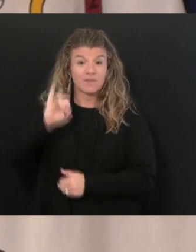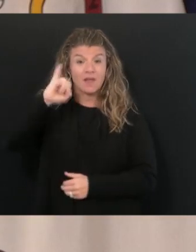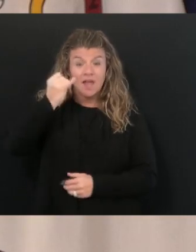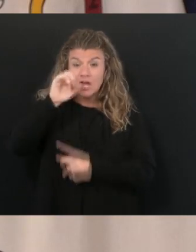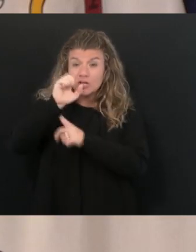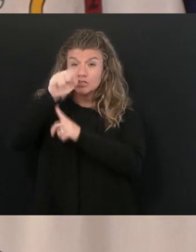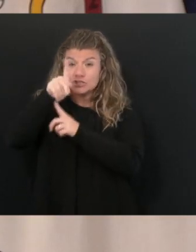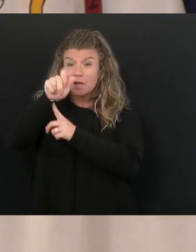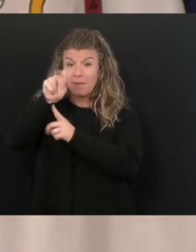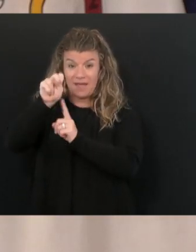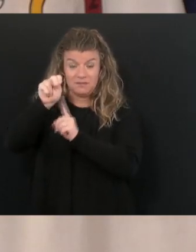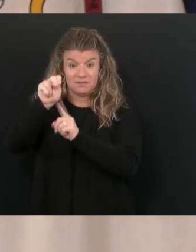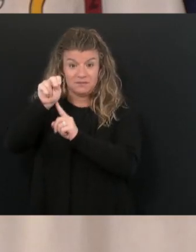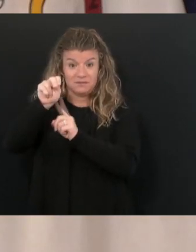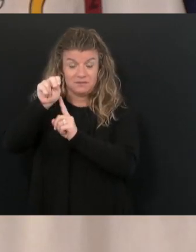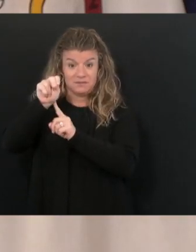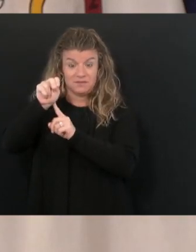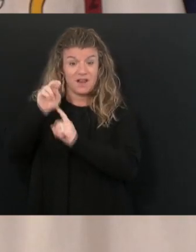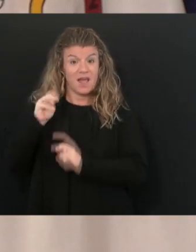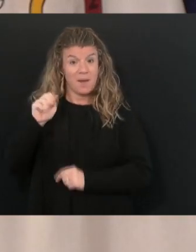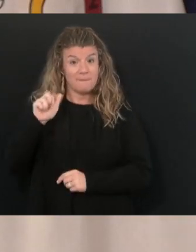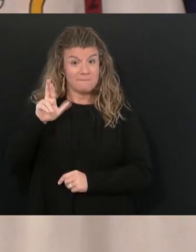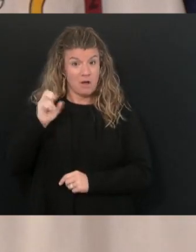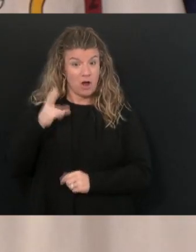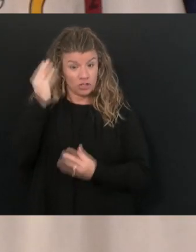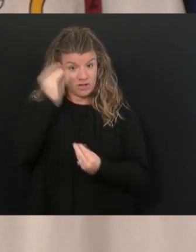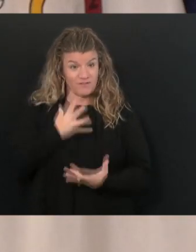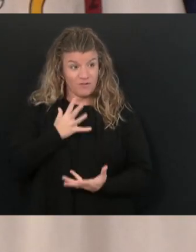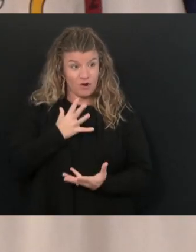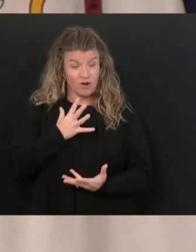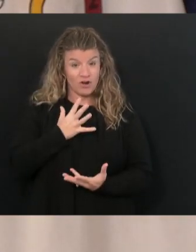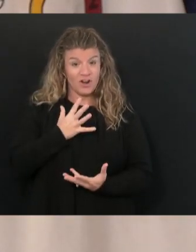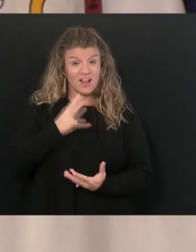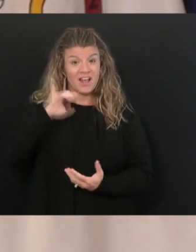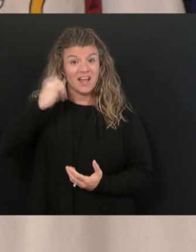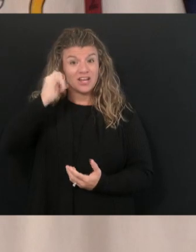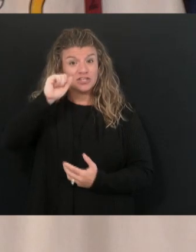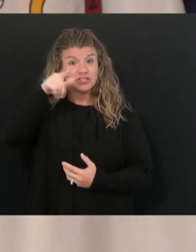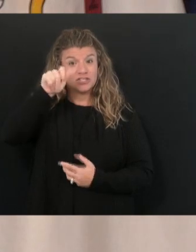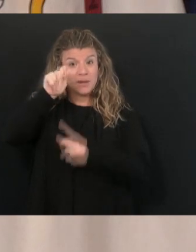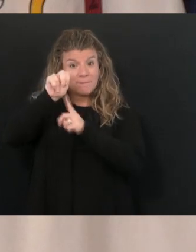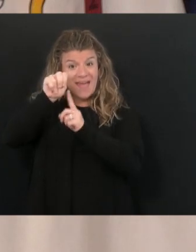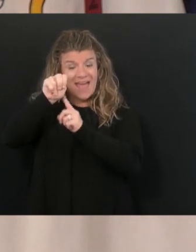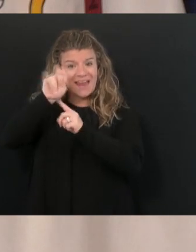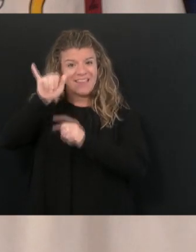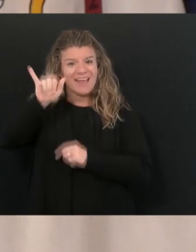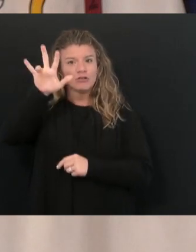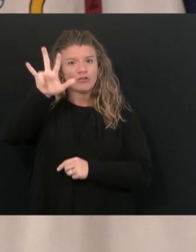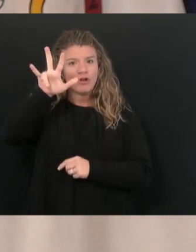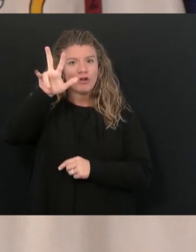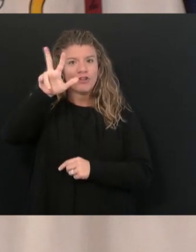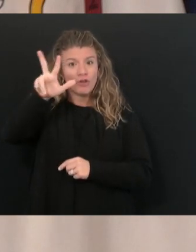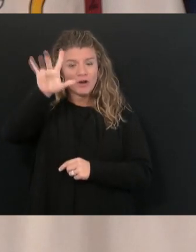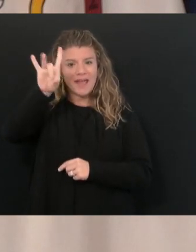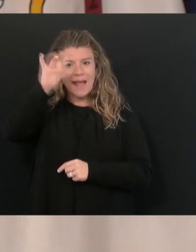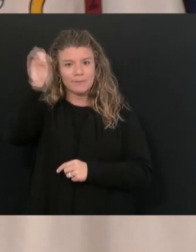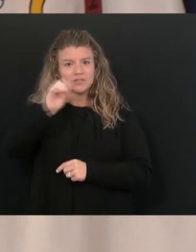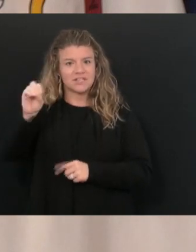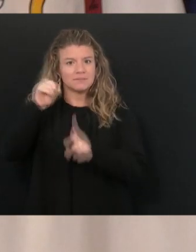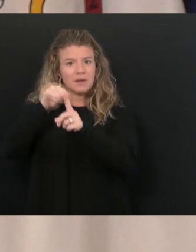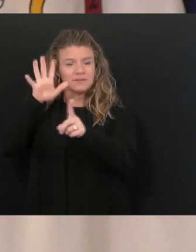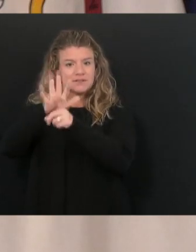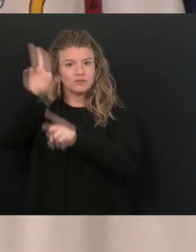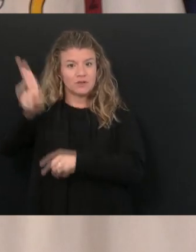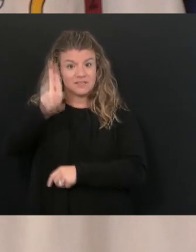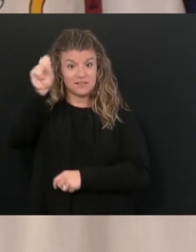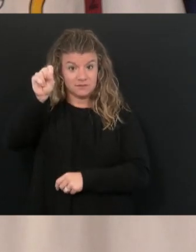Japan, I think Dr. Marsh told us that Japan is 38% of the population of the U.S.